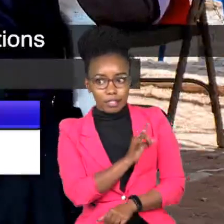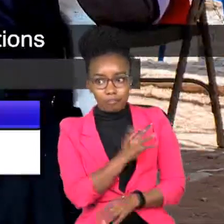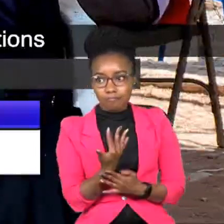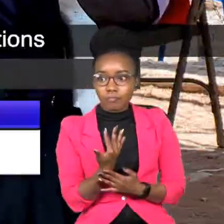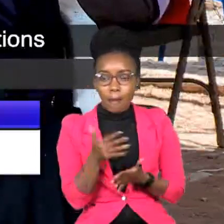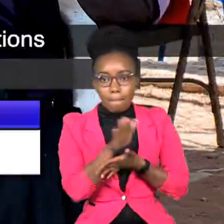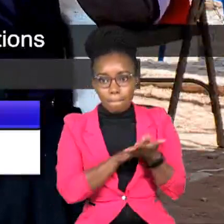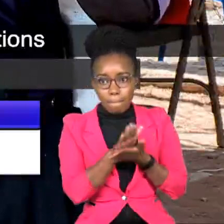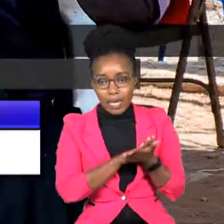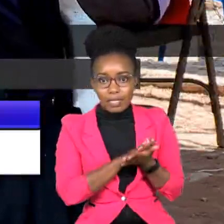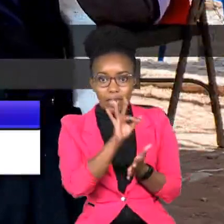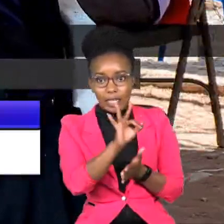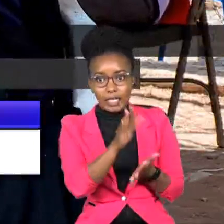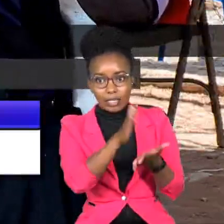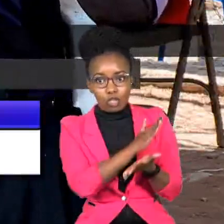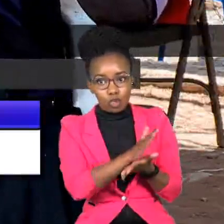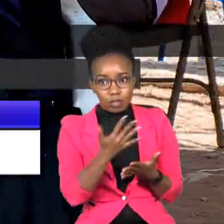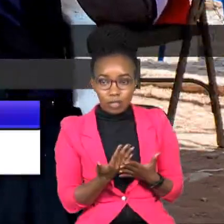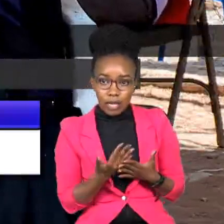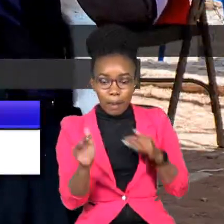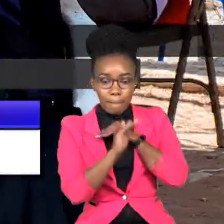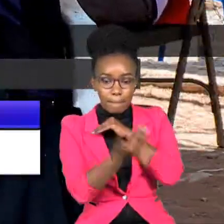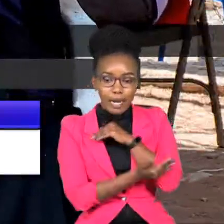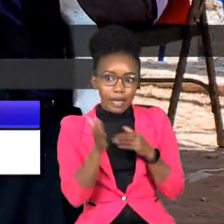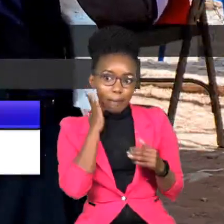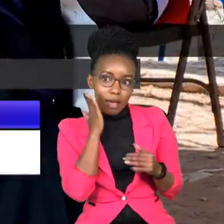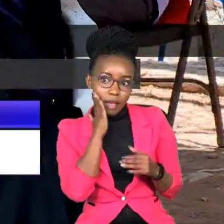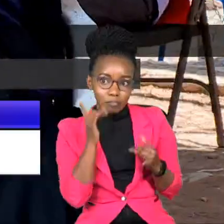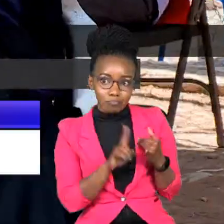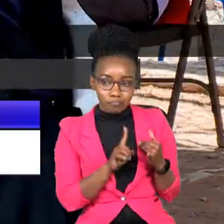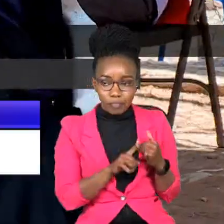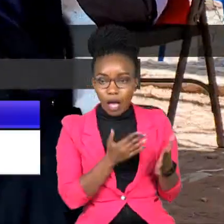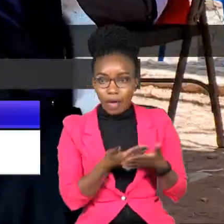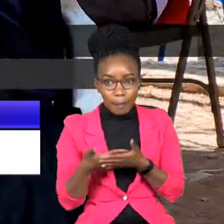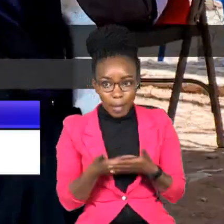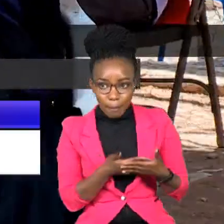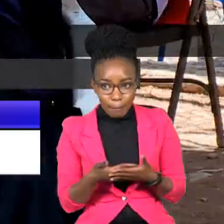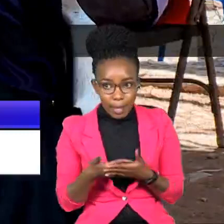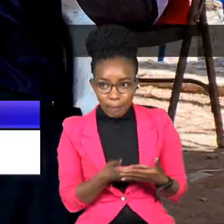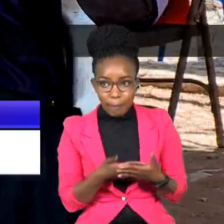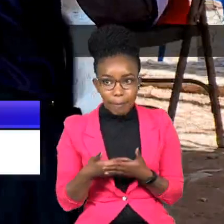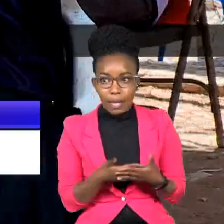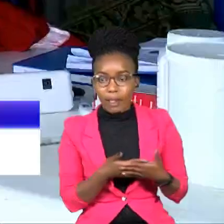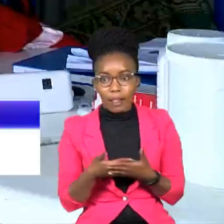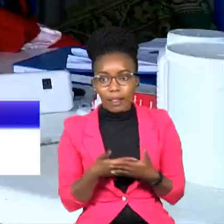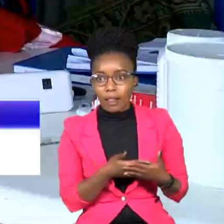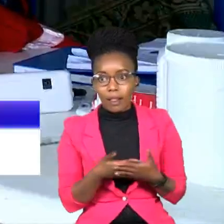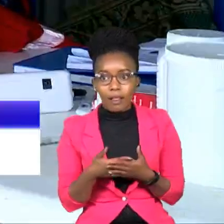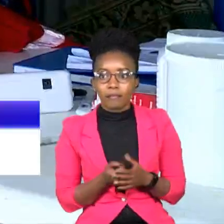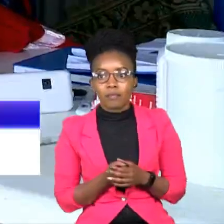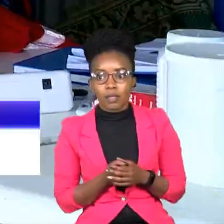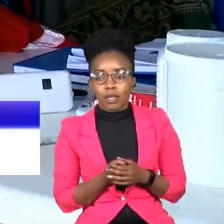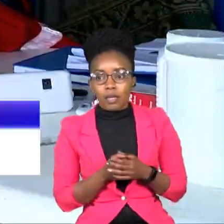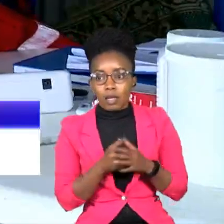3 sections: pregnant mother and her newborn, her baby while